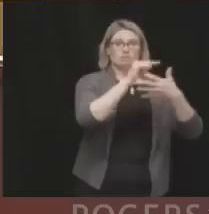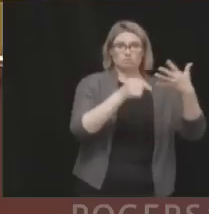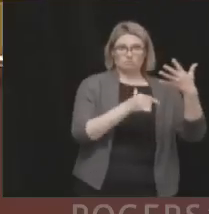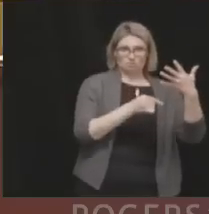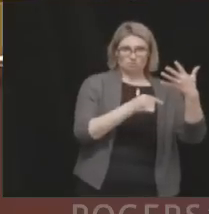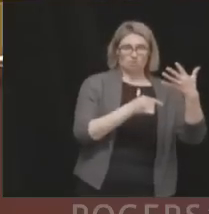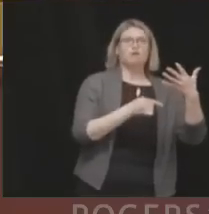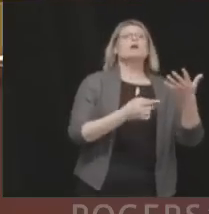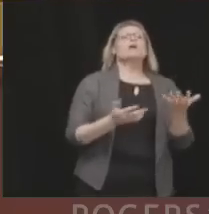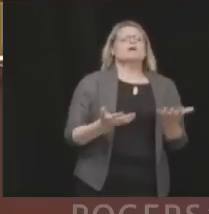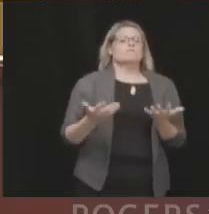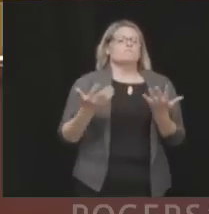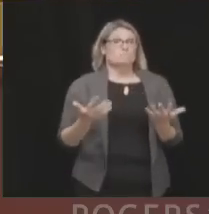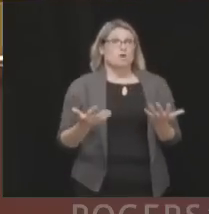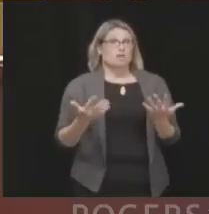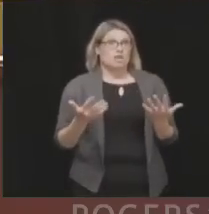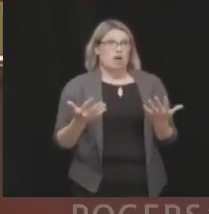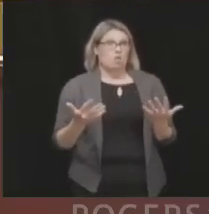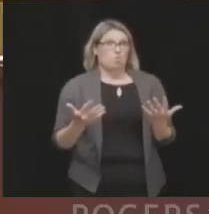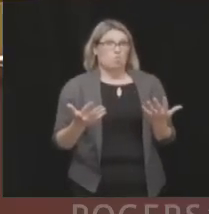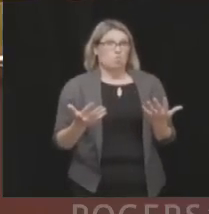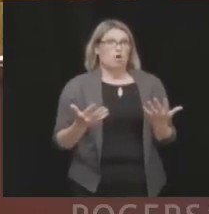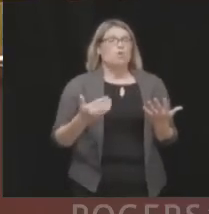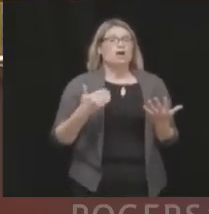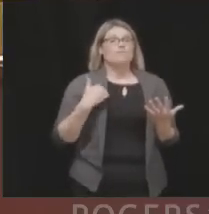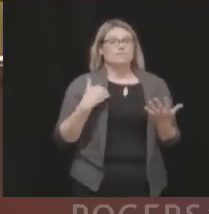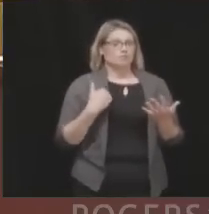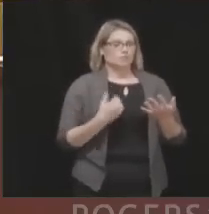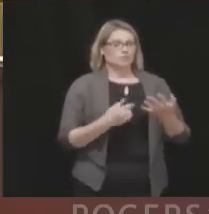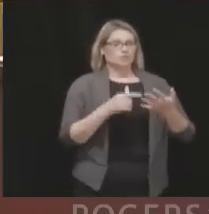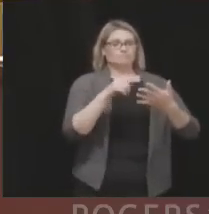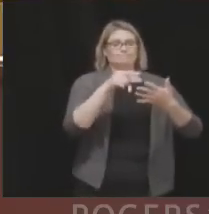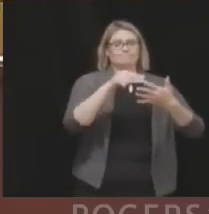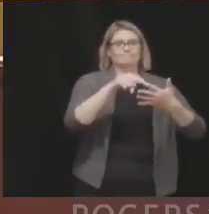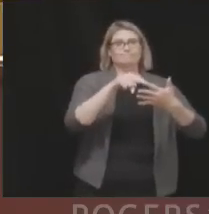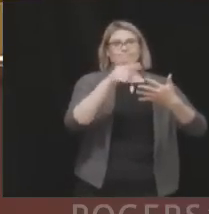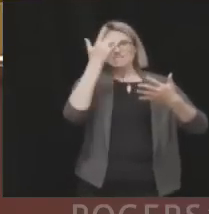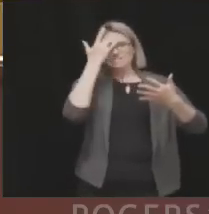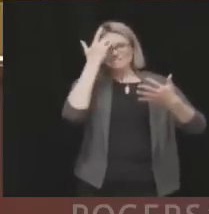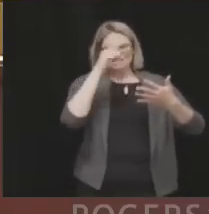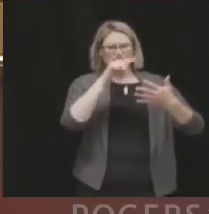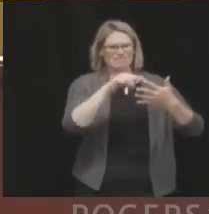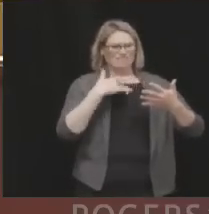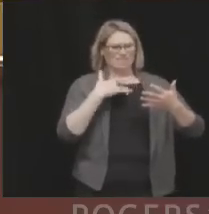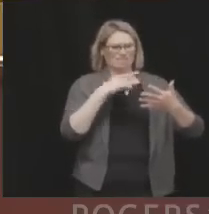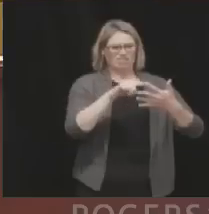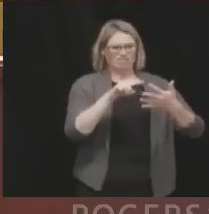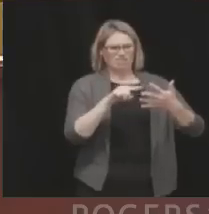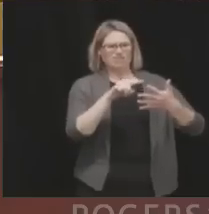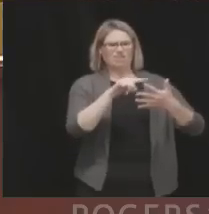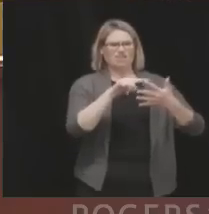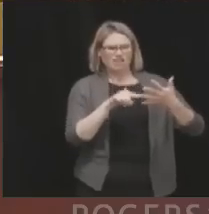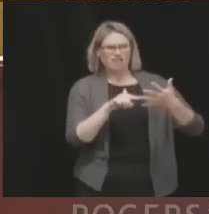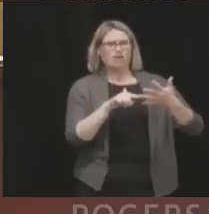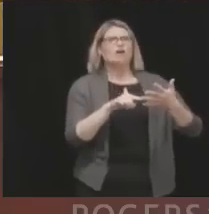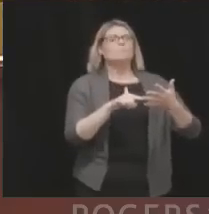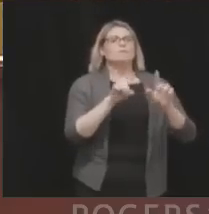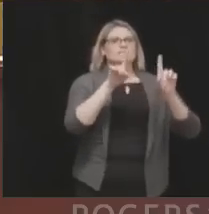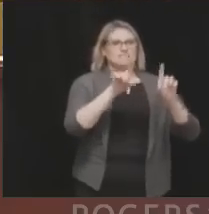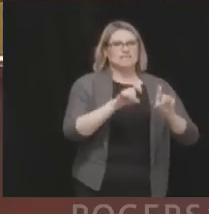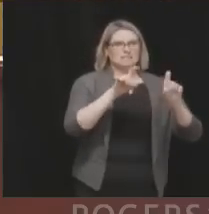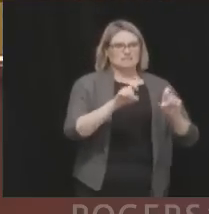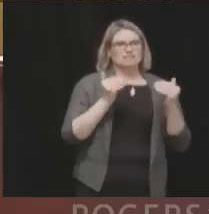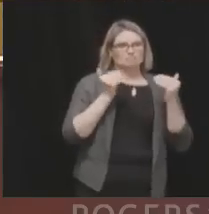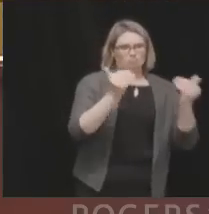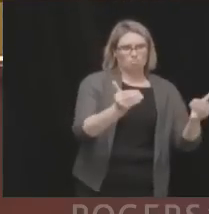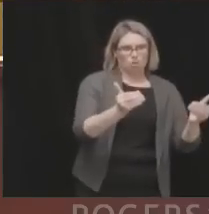continue and perhaps even have only 1 symptom out of the 5. But we're also testing, we're continuing our sentinel testing in